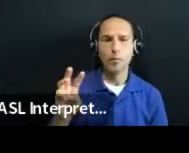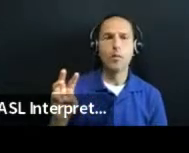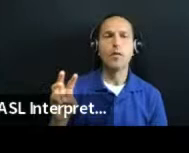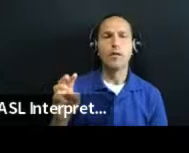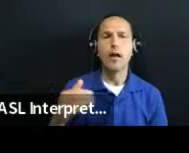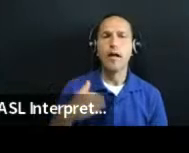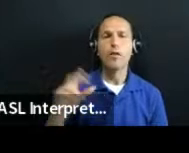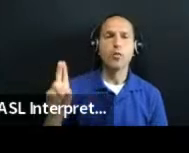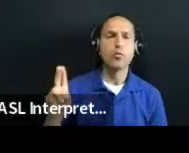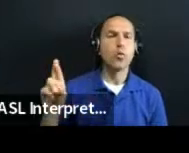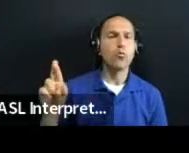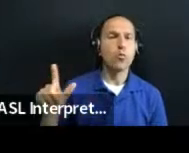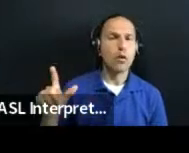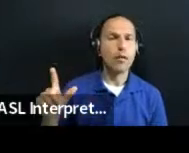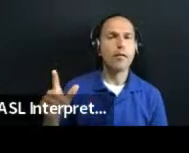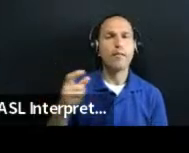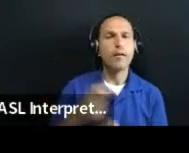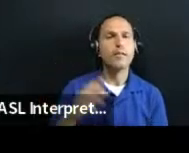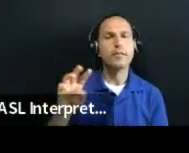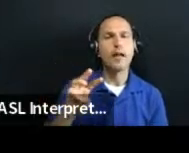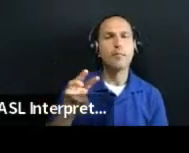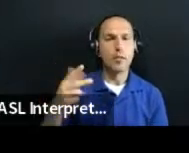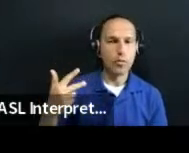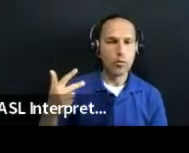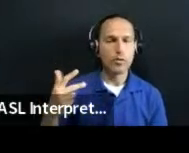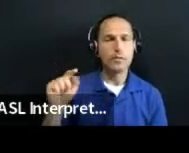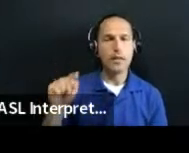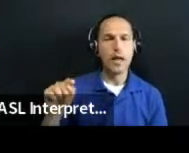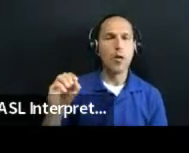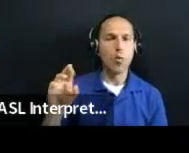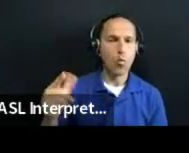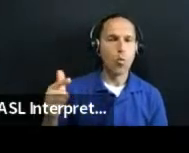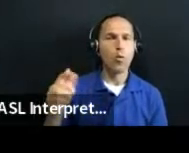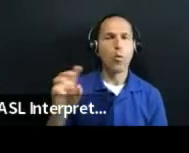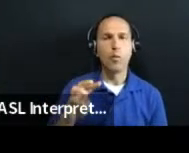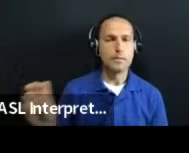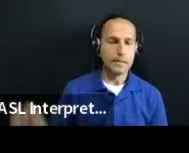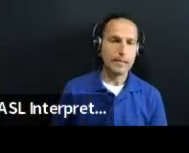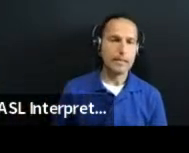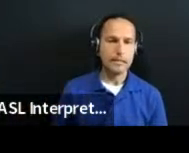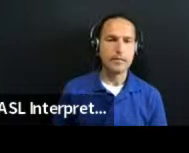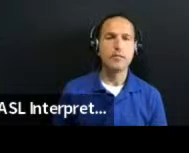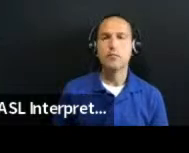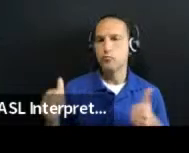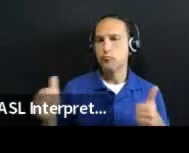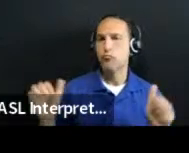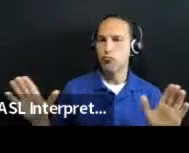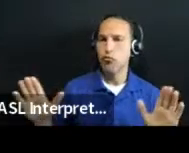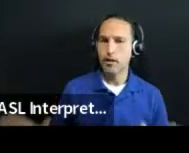there's a URL there from the w3.org website. Great.